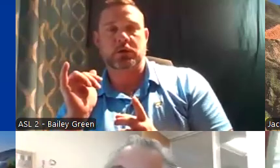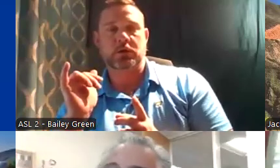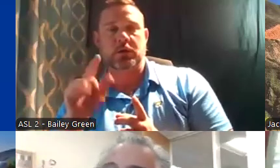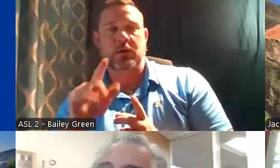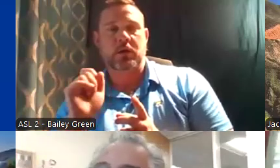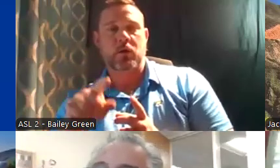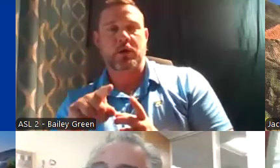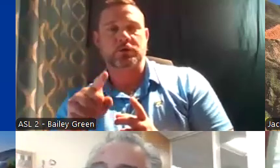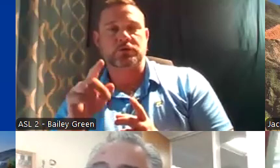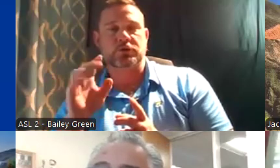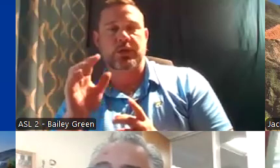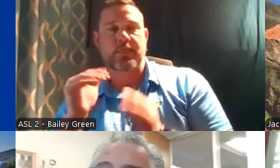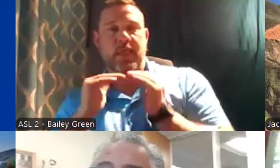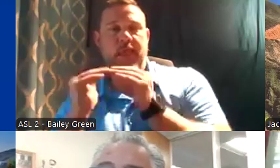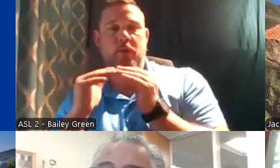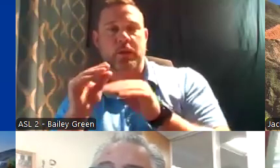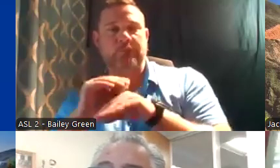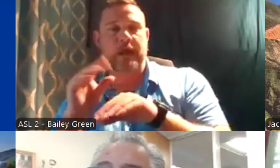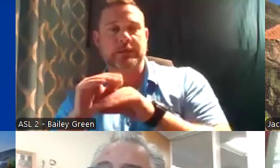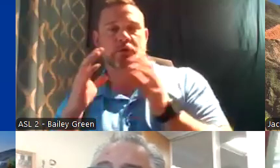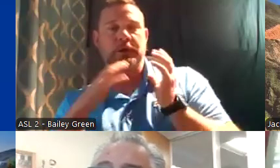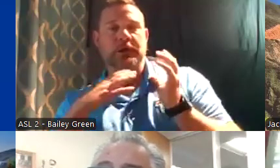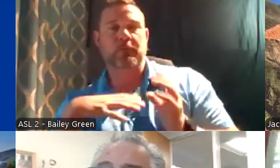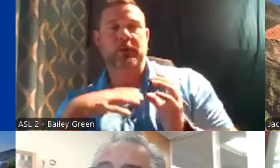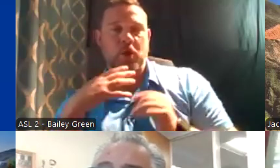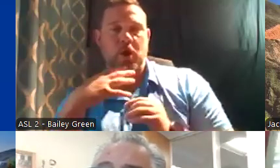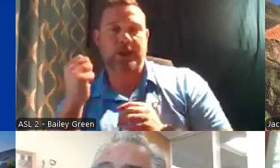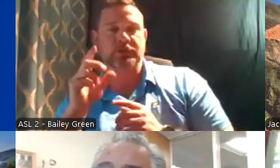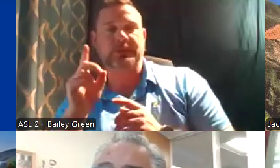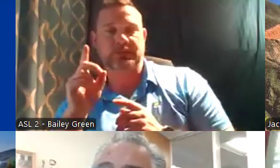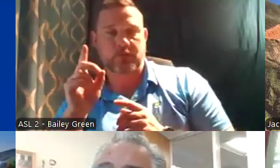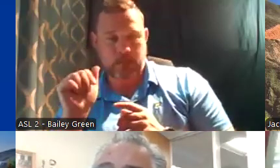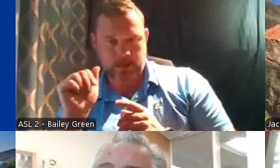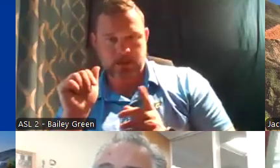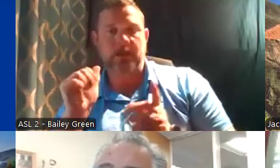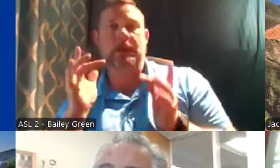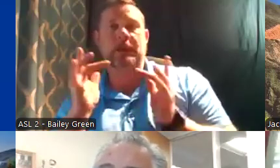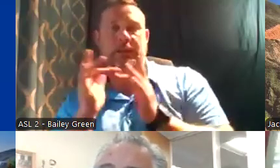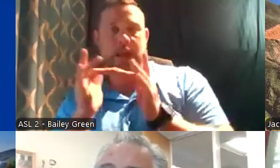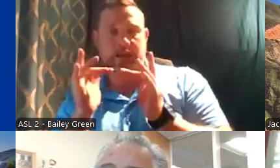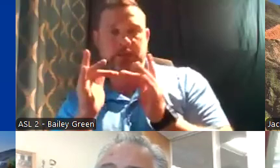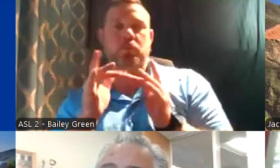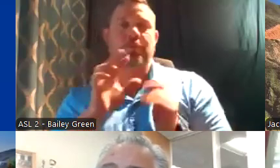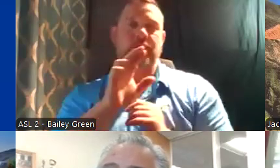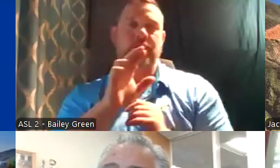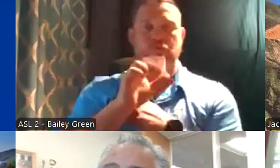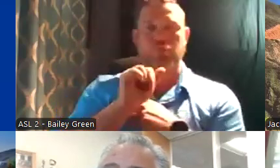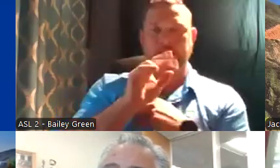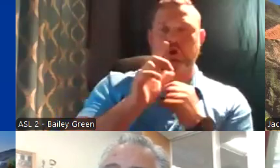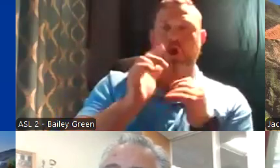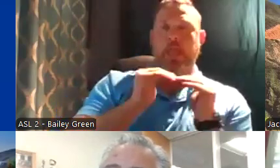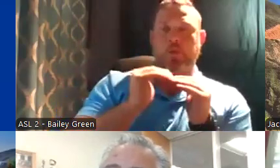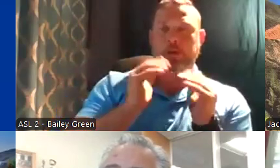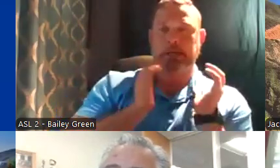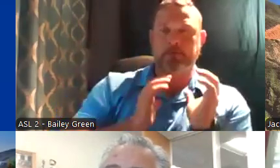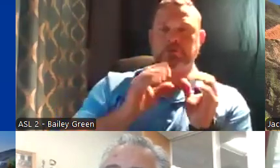Question is, the Equity Advisory Committee on Aging and Disability connected with the California Racial Equity Commission in the